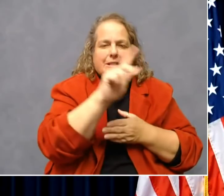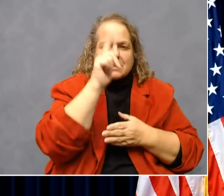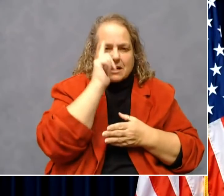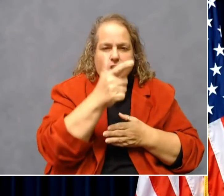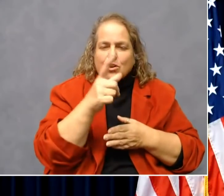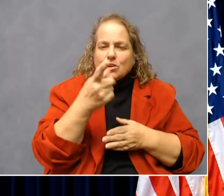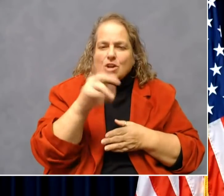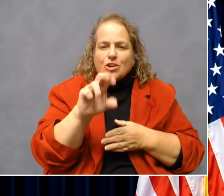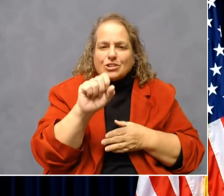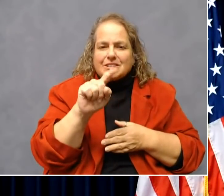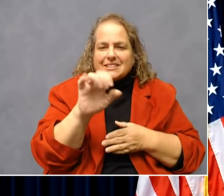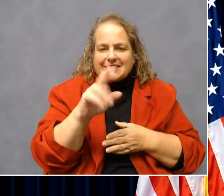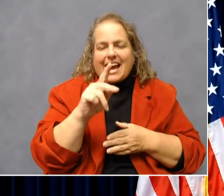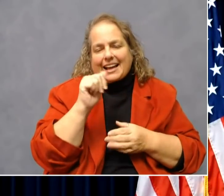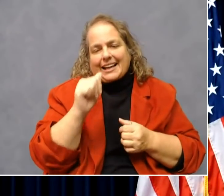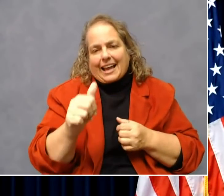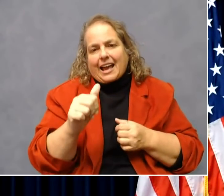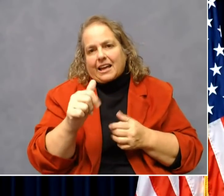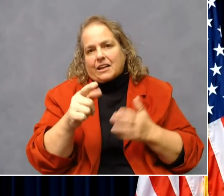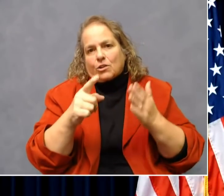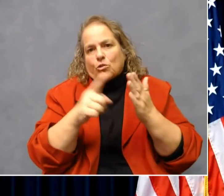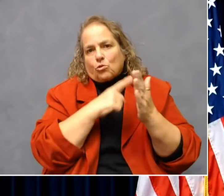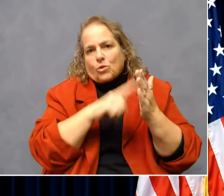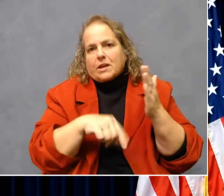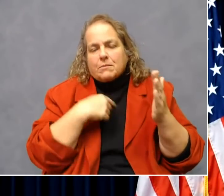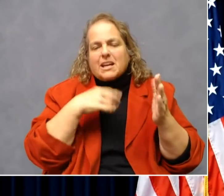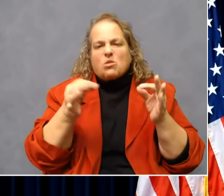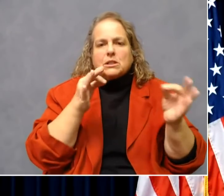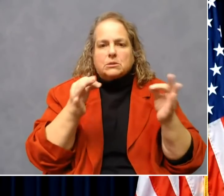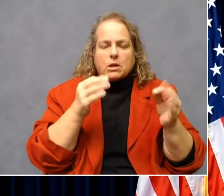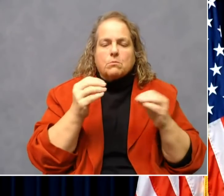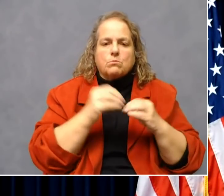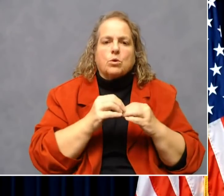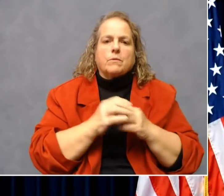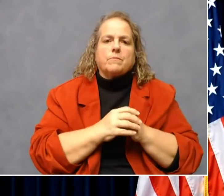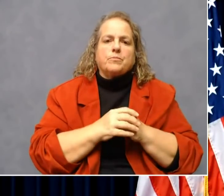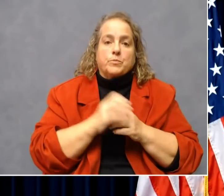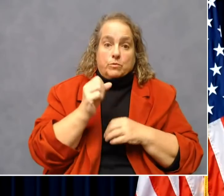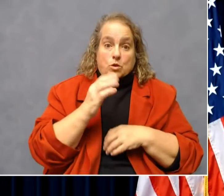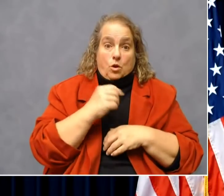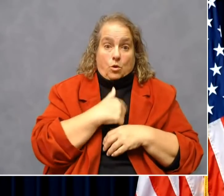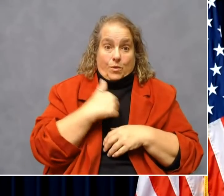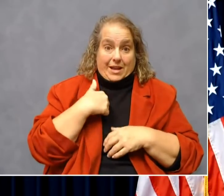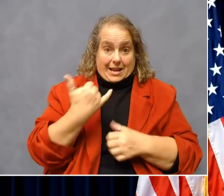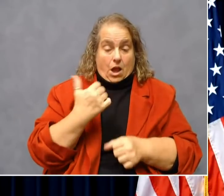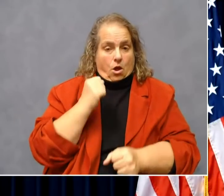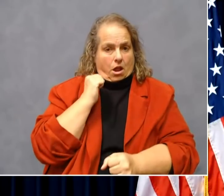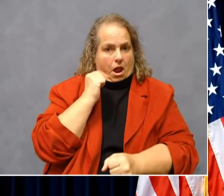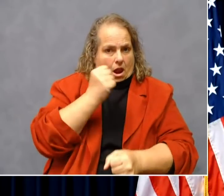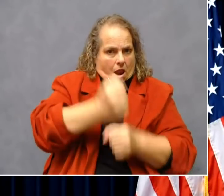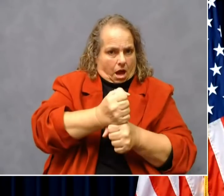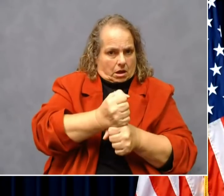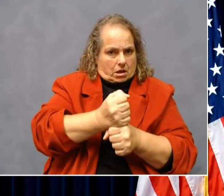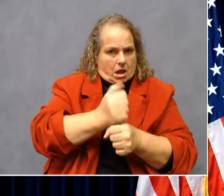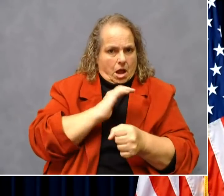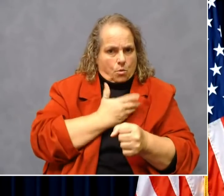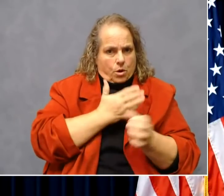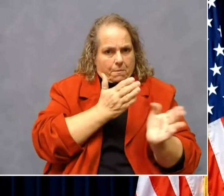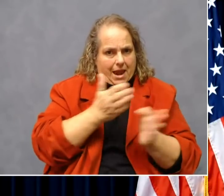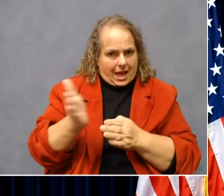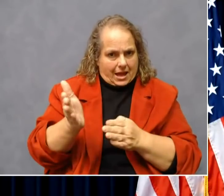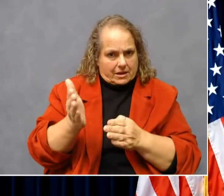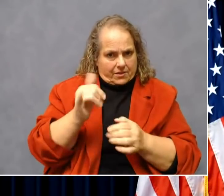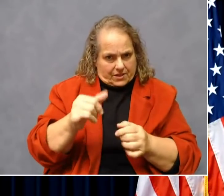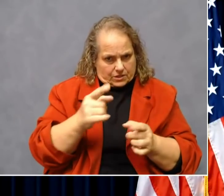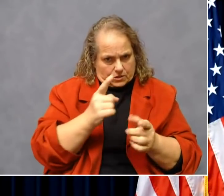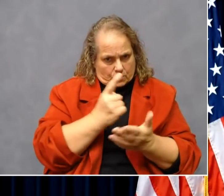on right after me. So we are locking in our plan this week to provide to the federal government, and we will